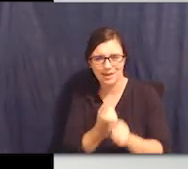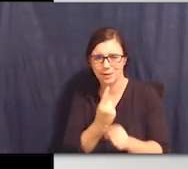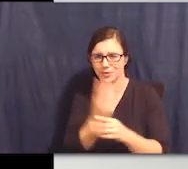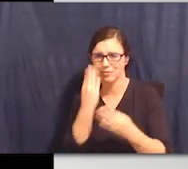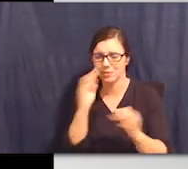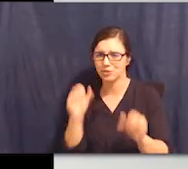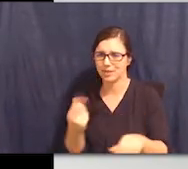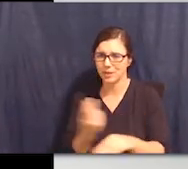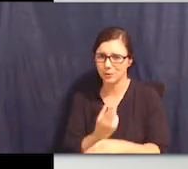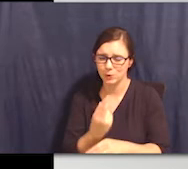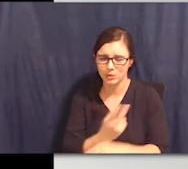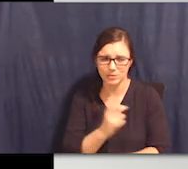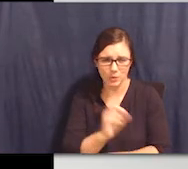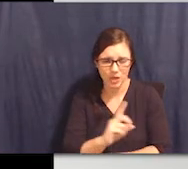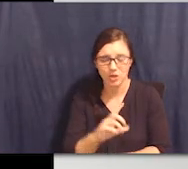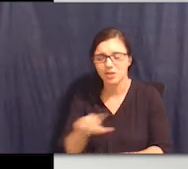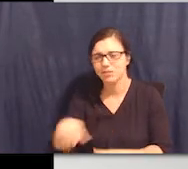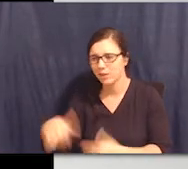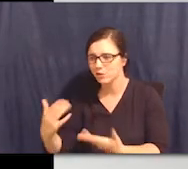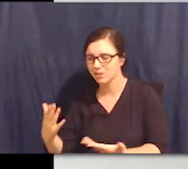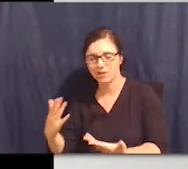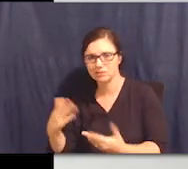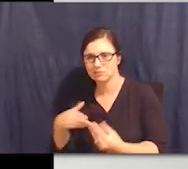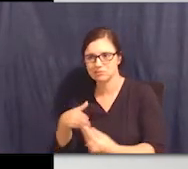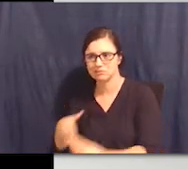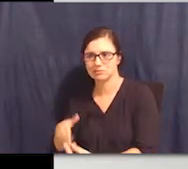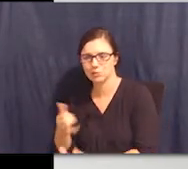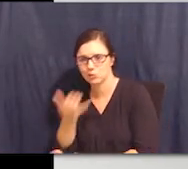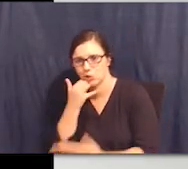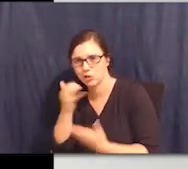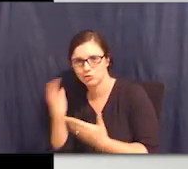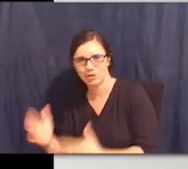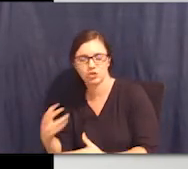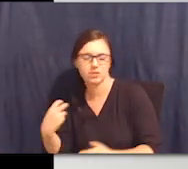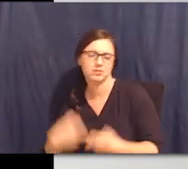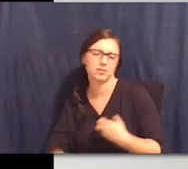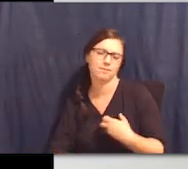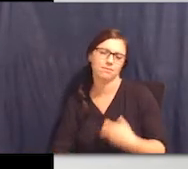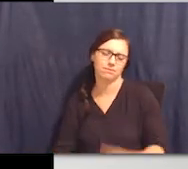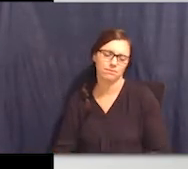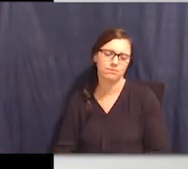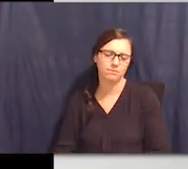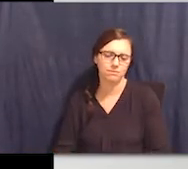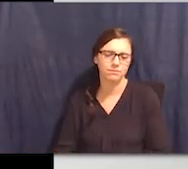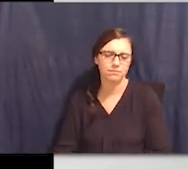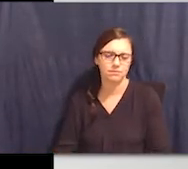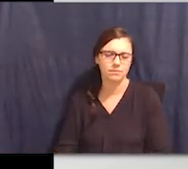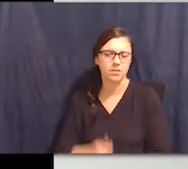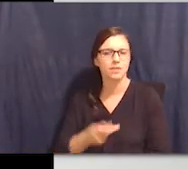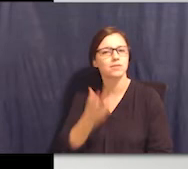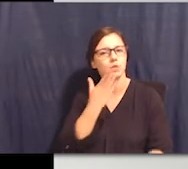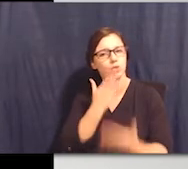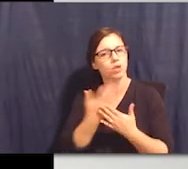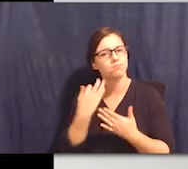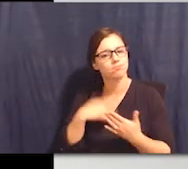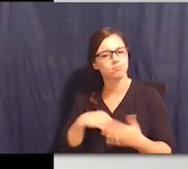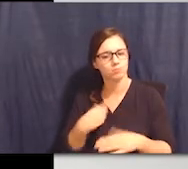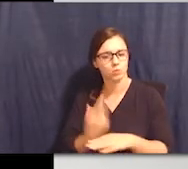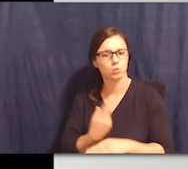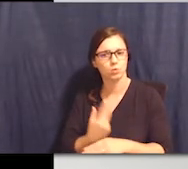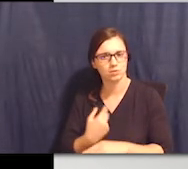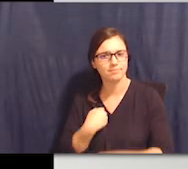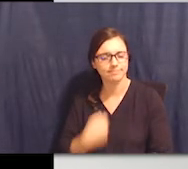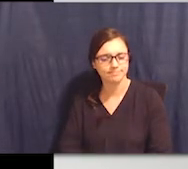you can use and what's noise, what may be leading you in the wrong direction. So here's some good highlight ones that I found useful.